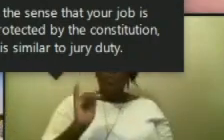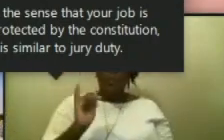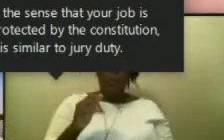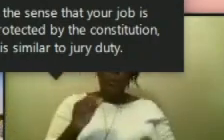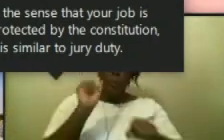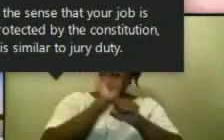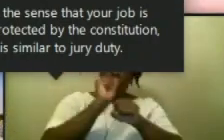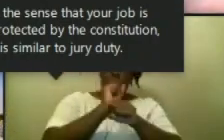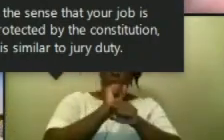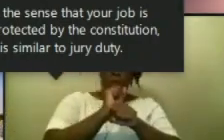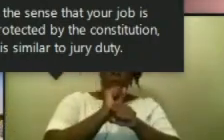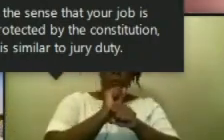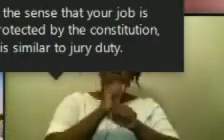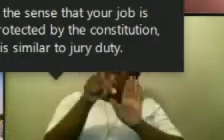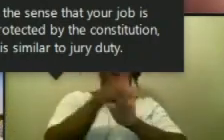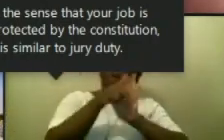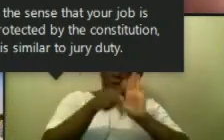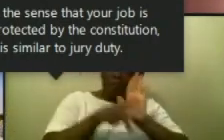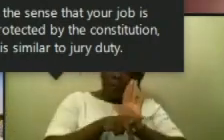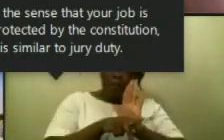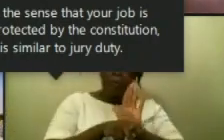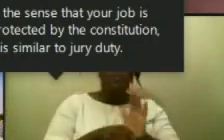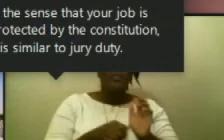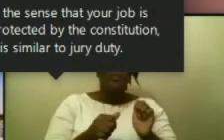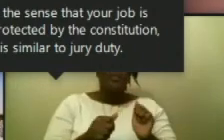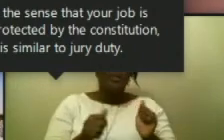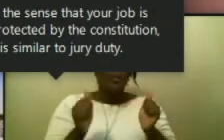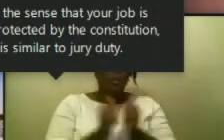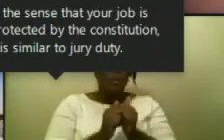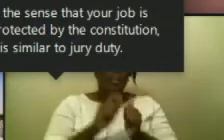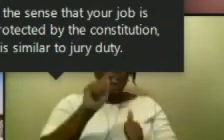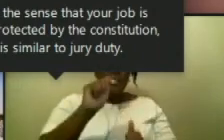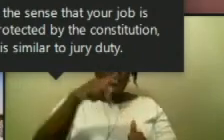for people who have DACA or TPS.